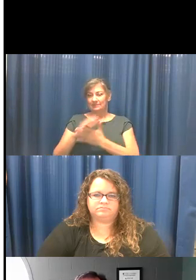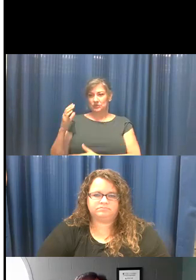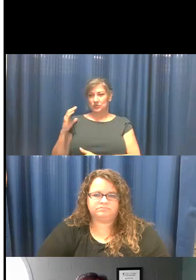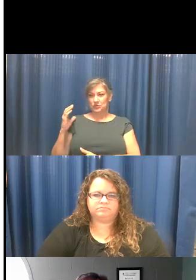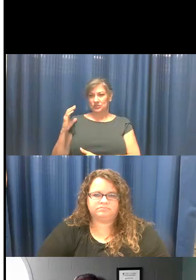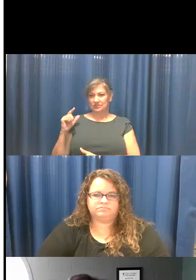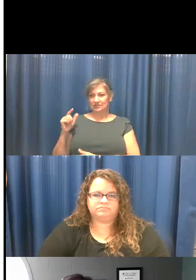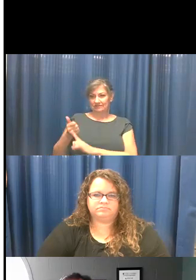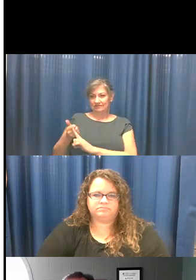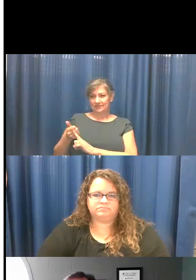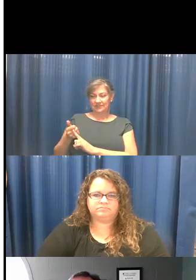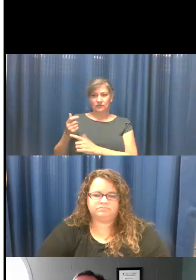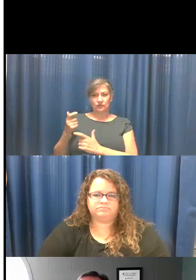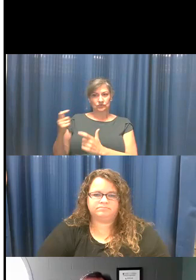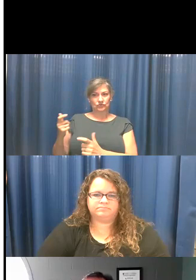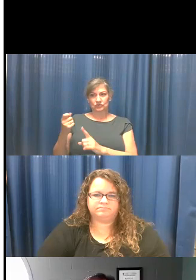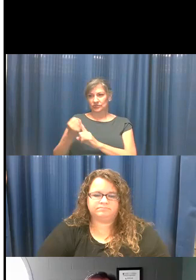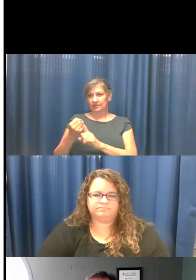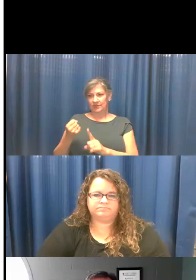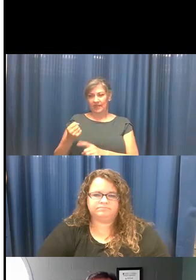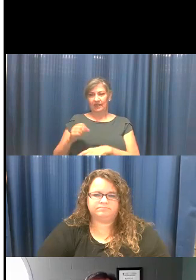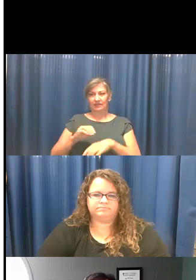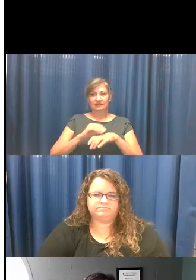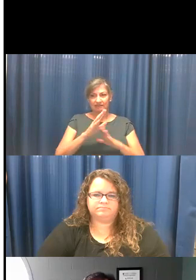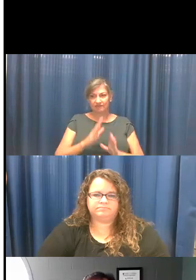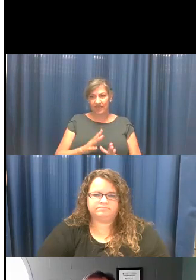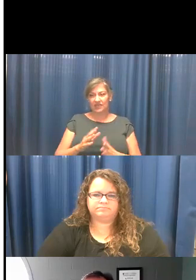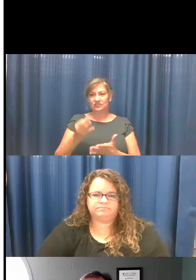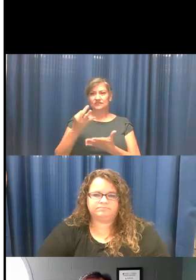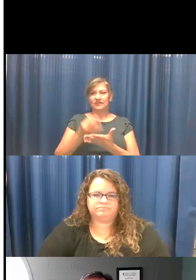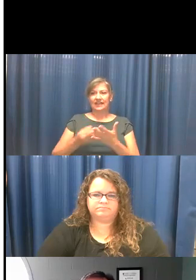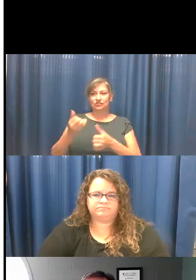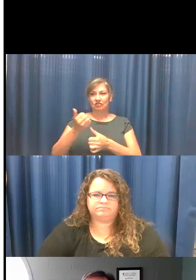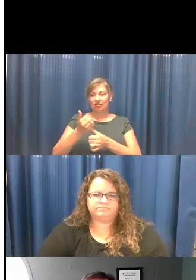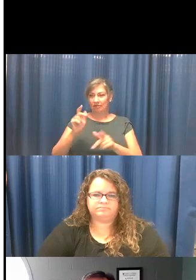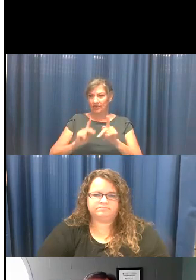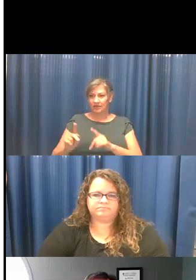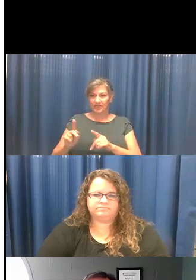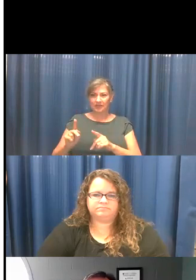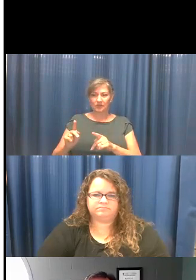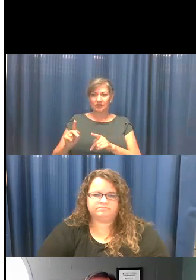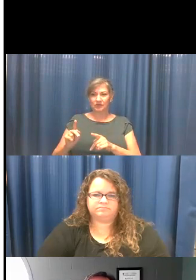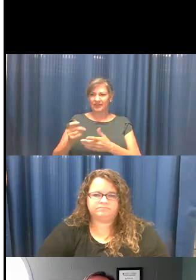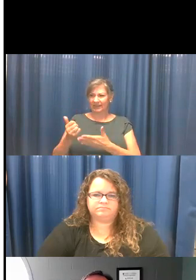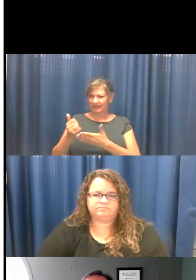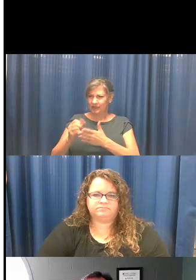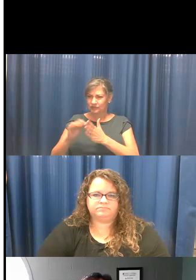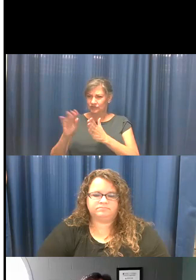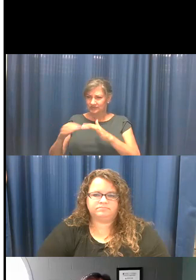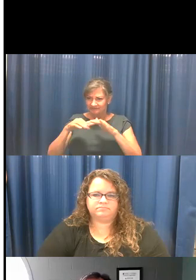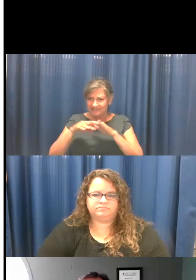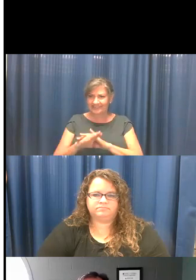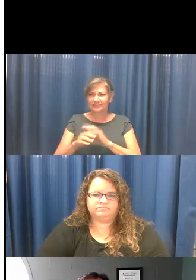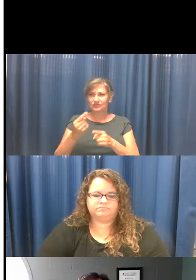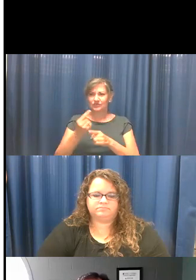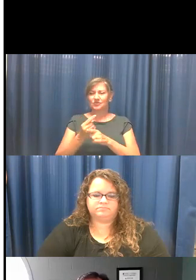had an enormous impact here. Our advisors and our financial aid folks who help students get into the right programs and into the